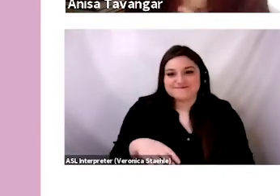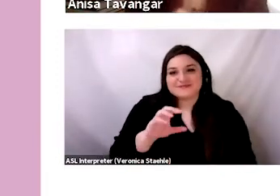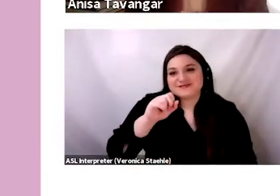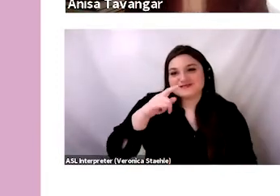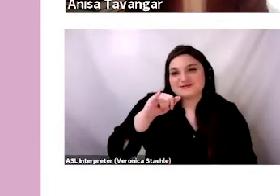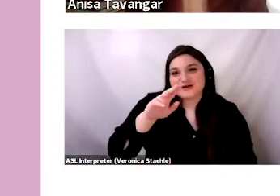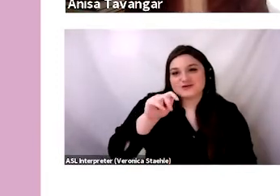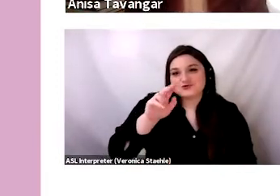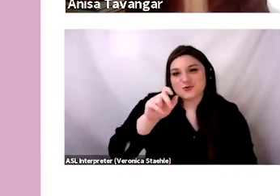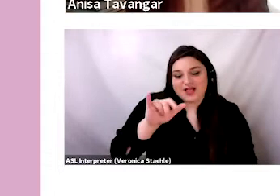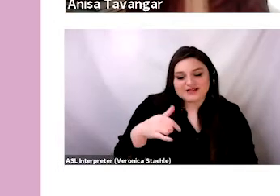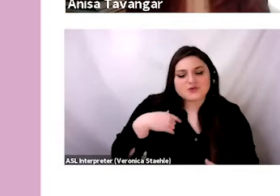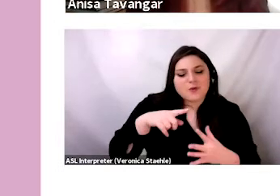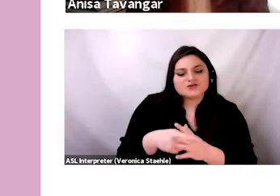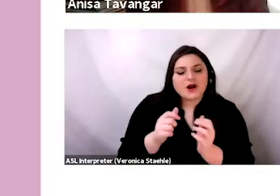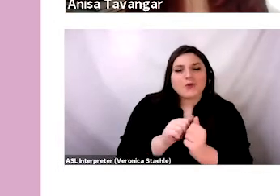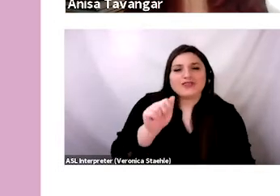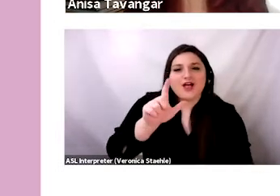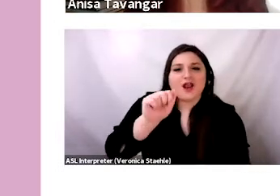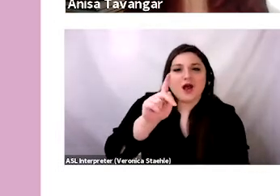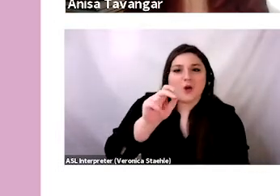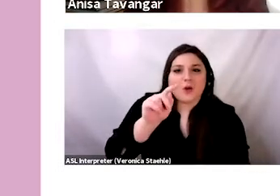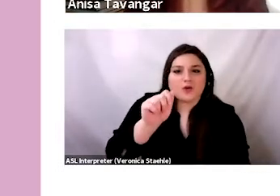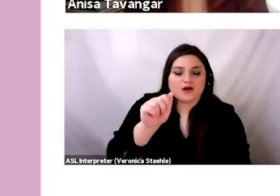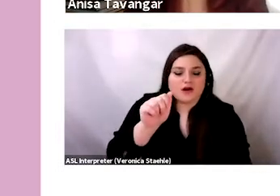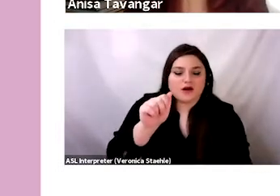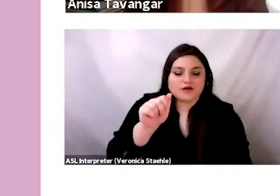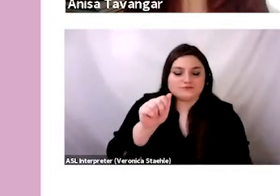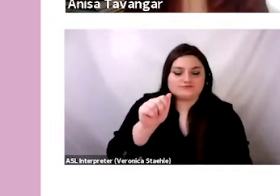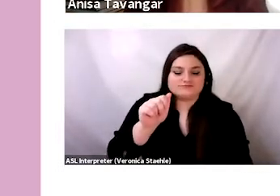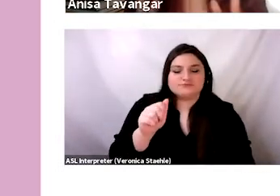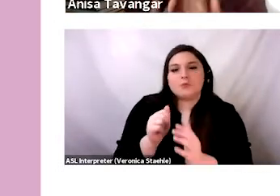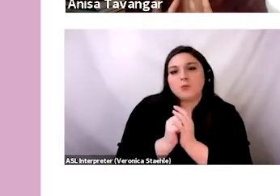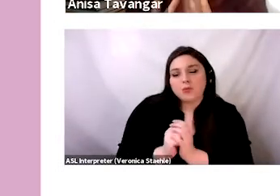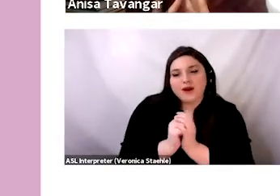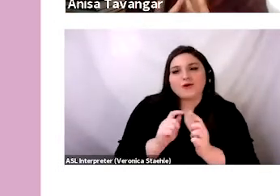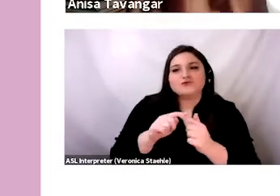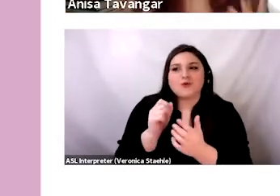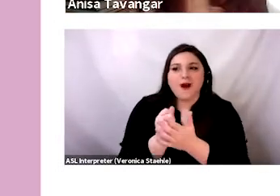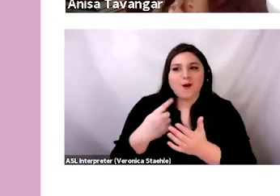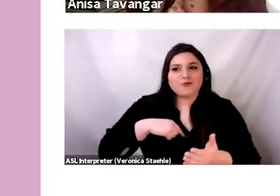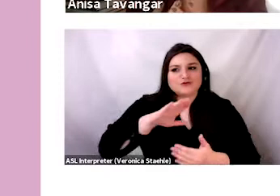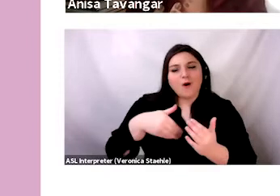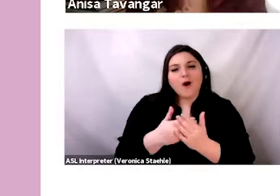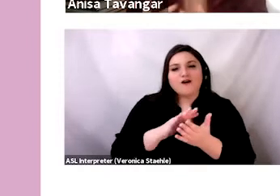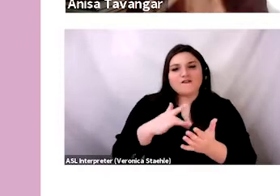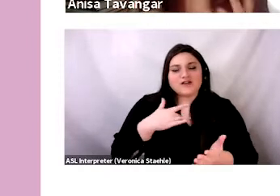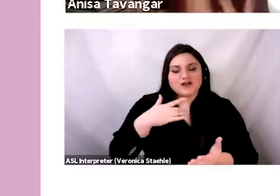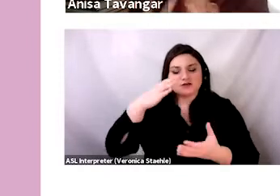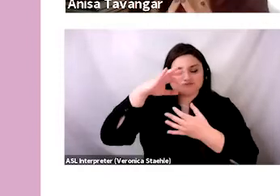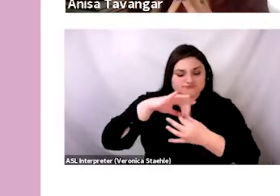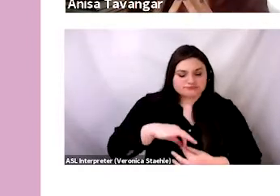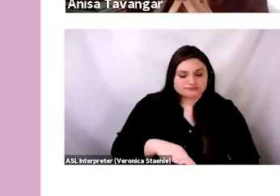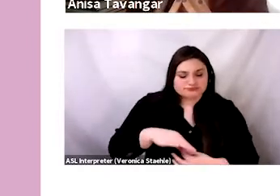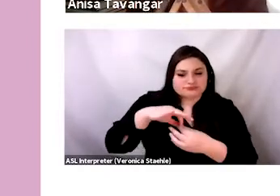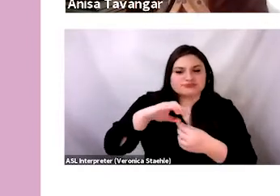I wanted to start off reading a Lakota prayer just to sort of center all of us and get us